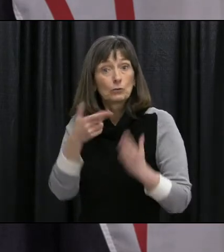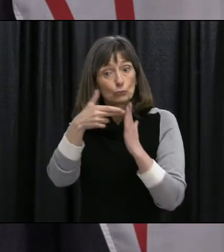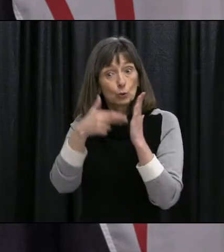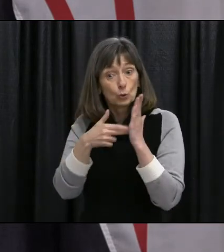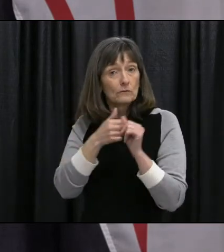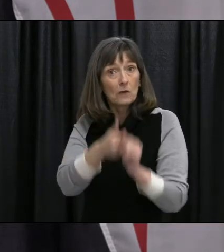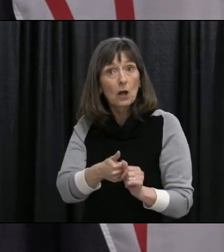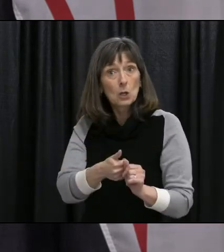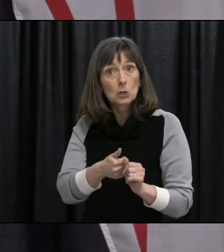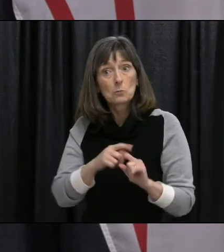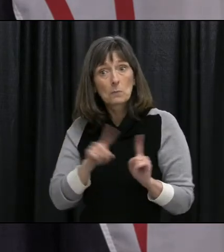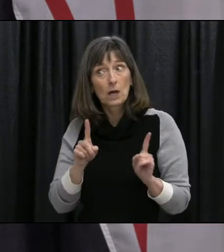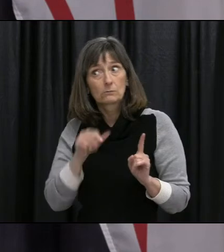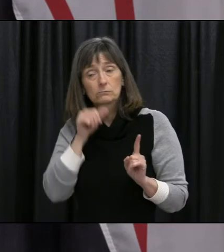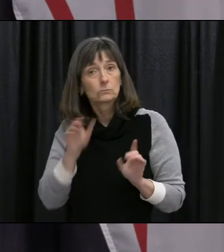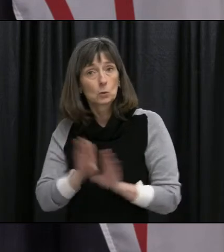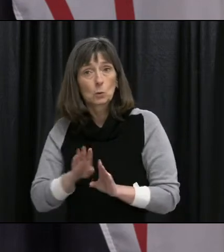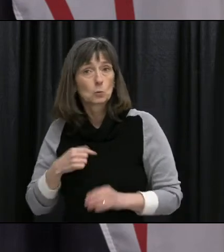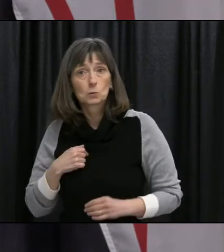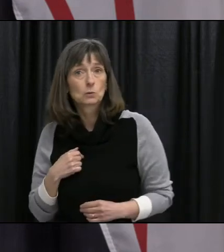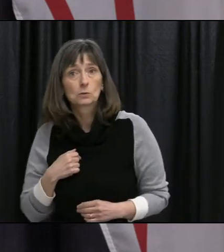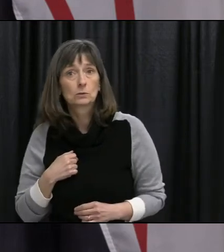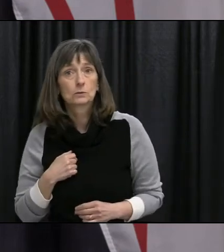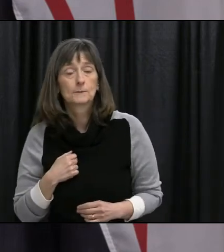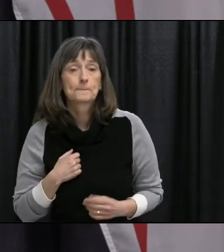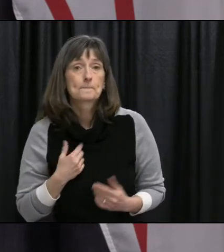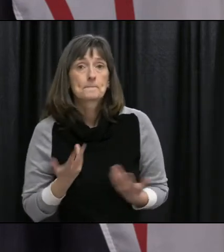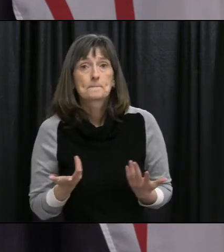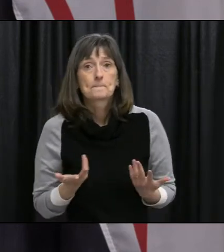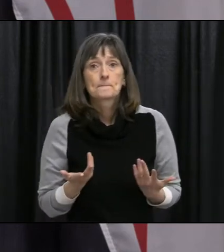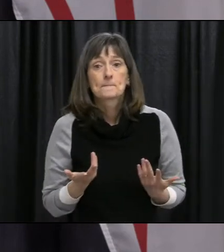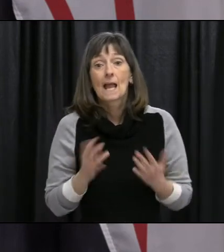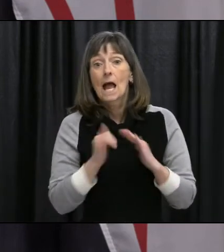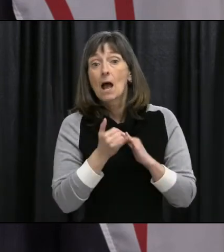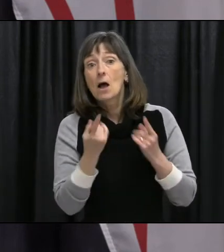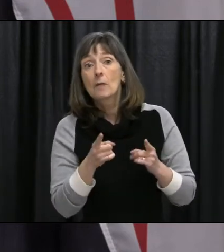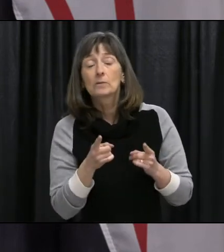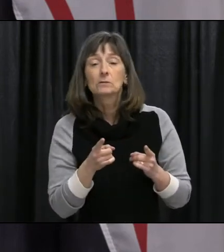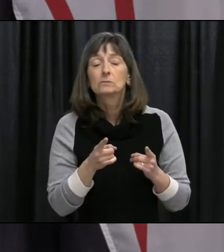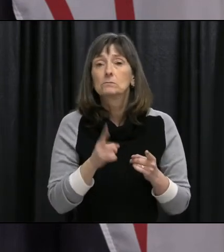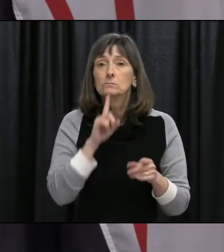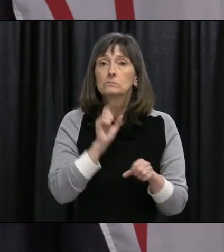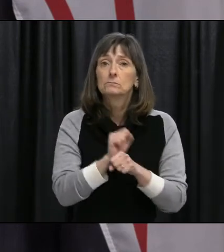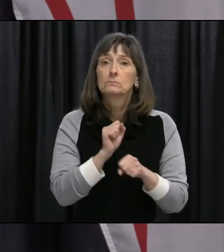will have to be in place for how that can happen safely.